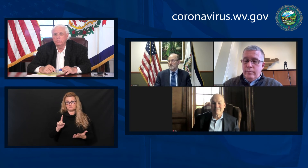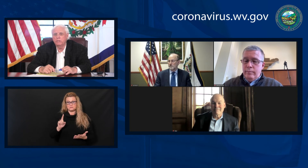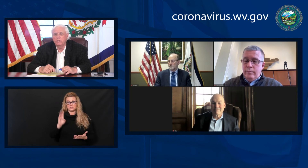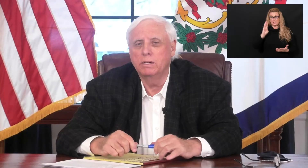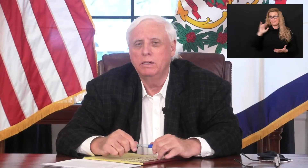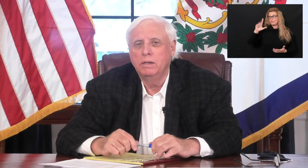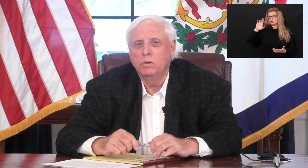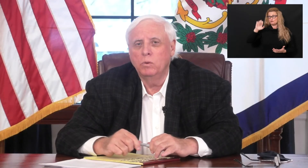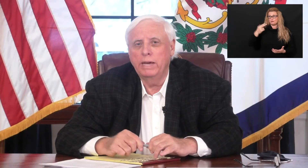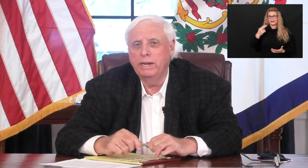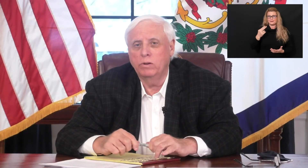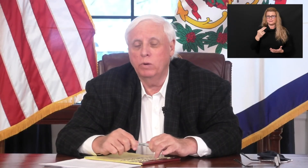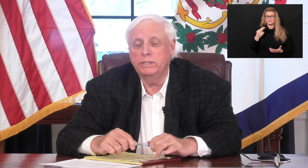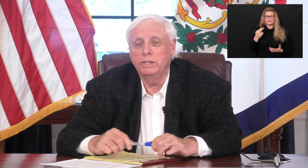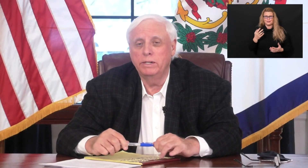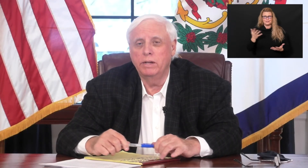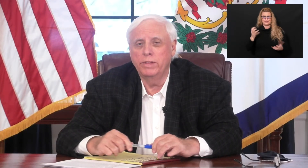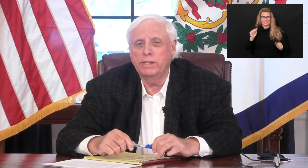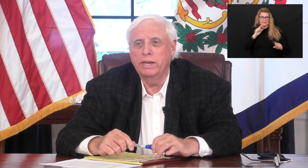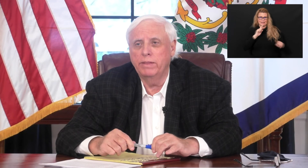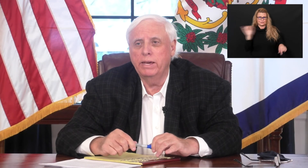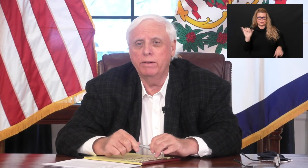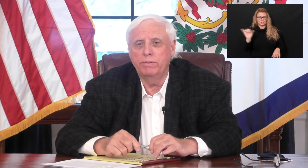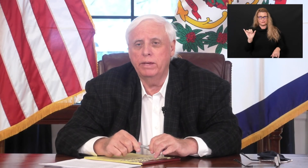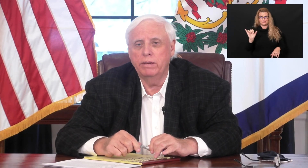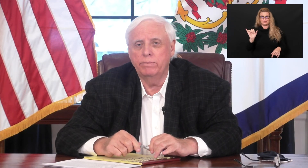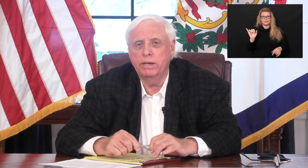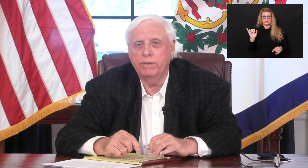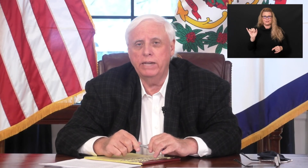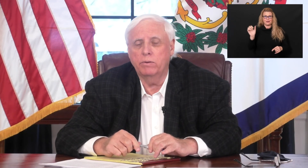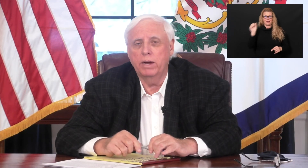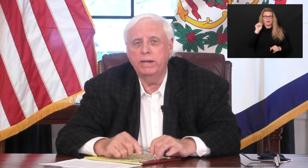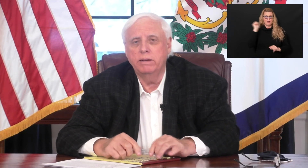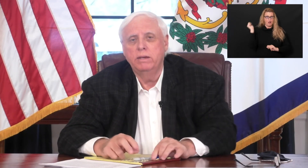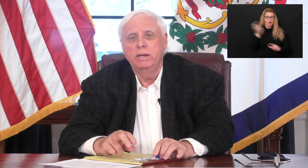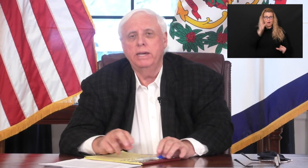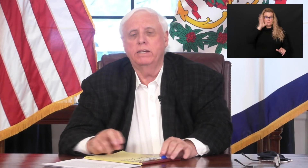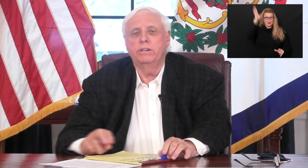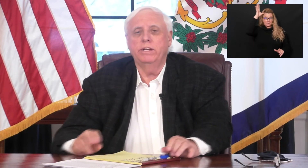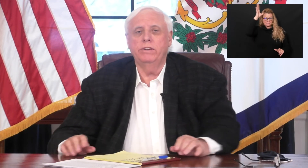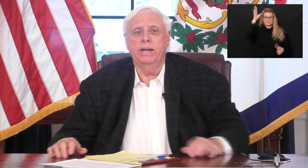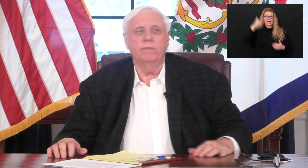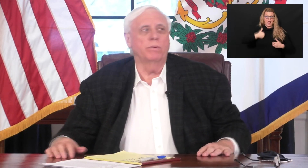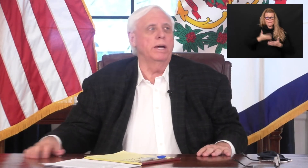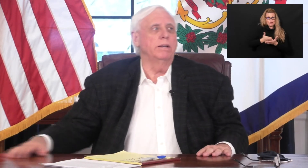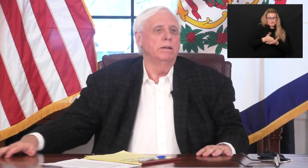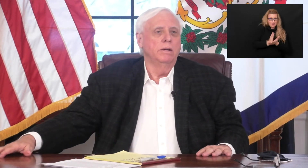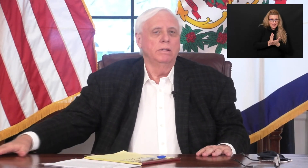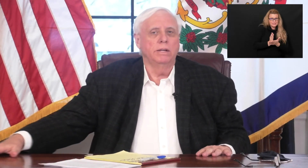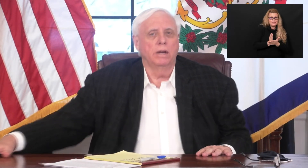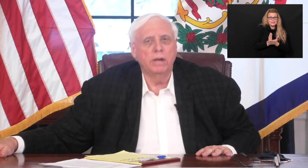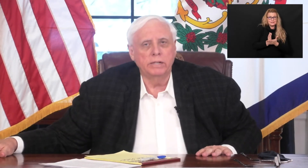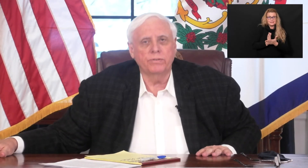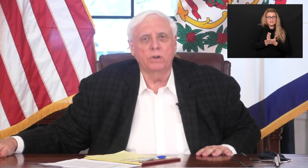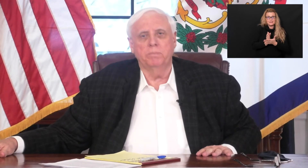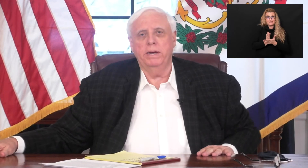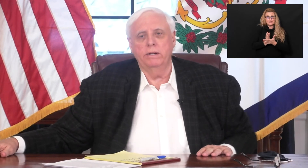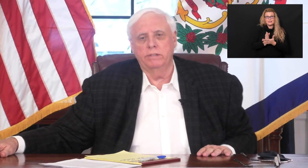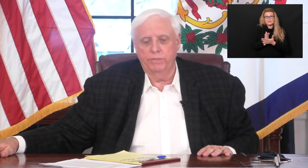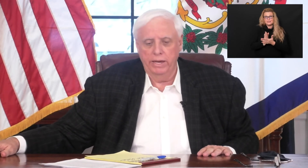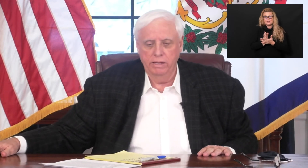this, but without any question, that they've had the right and continue to have the right, as far